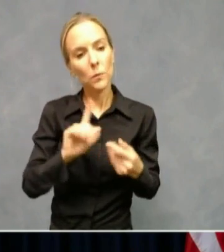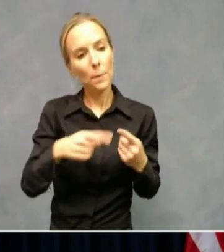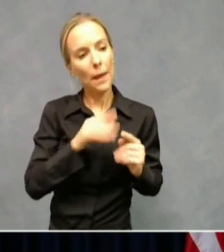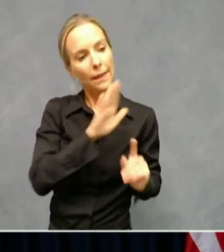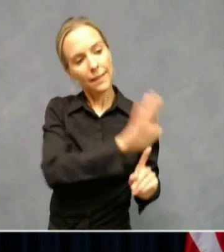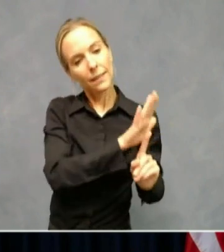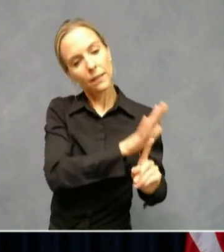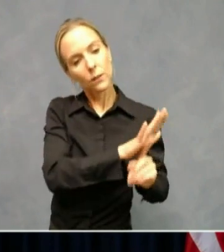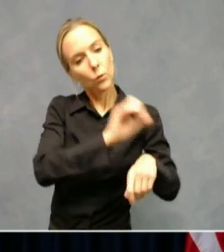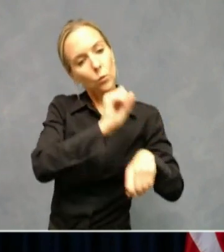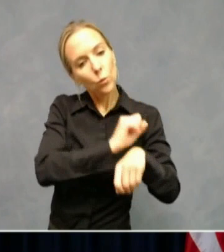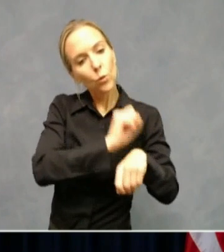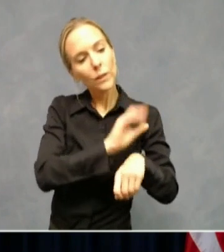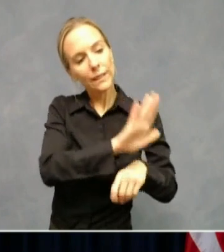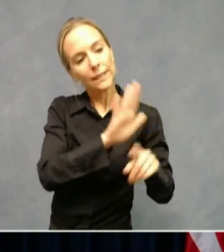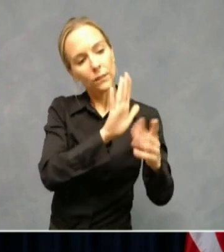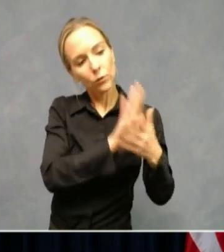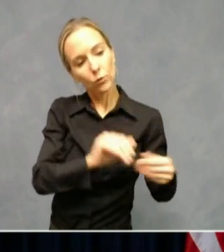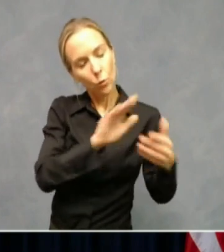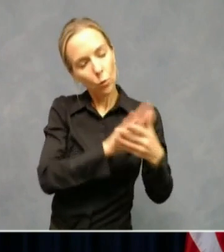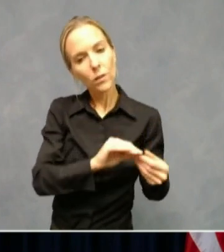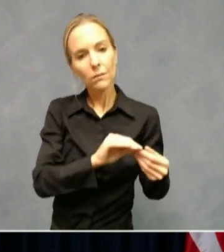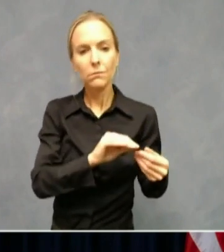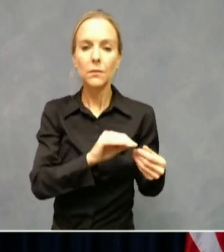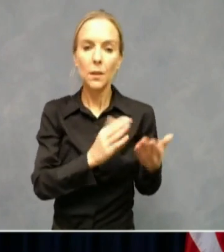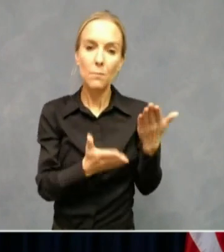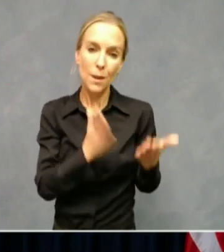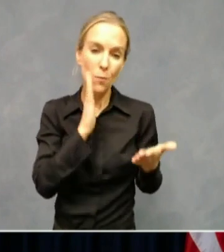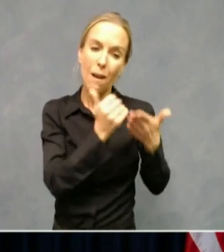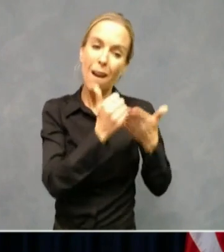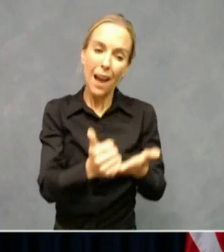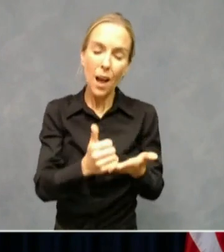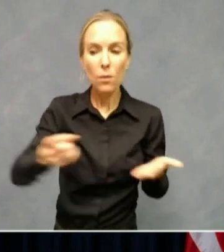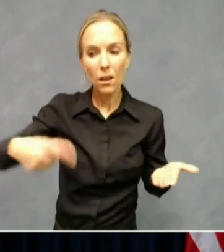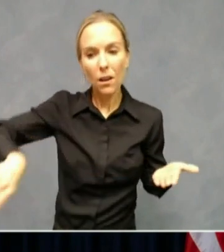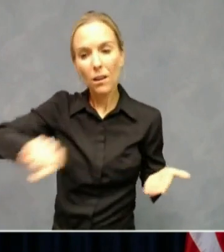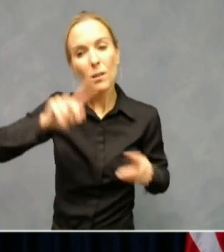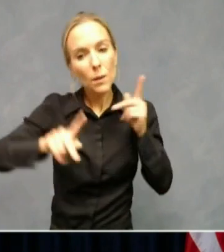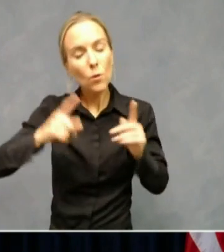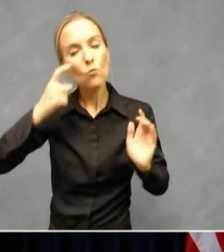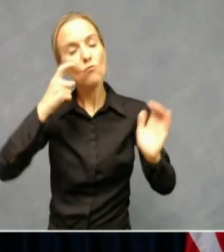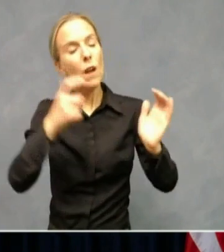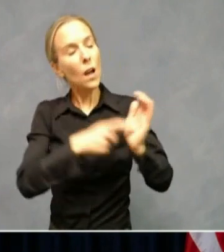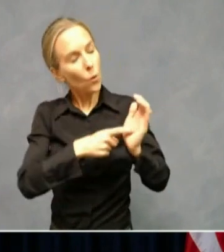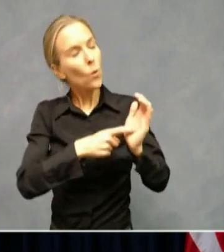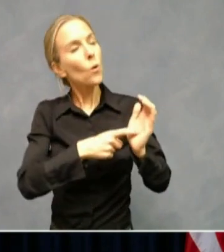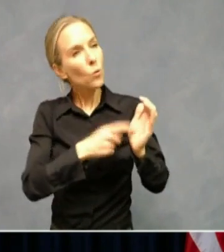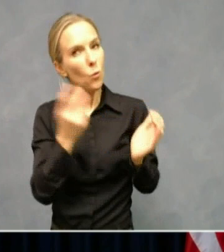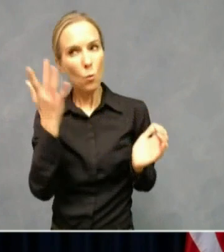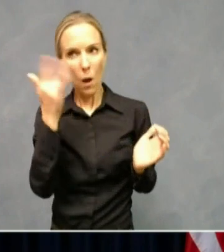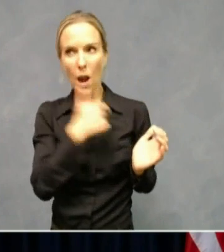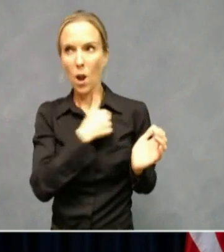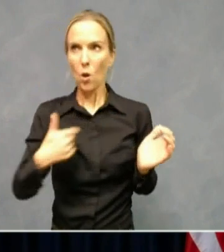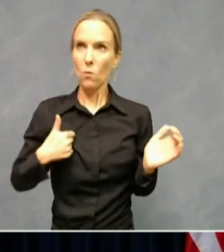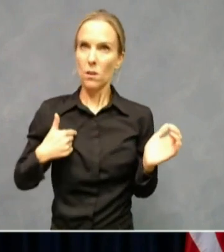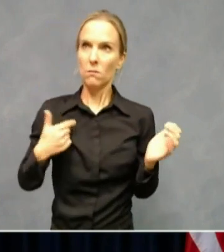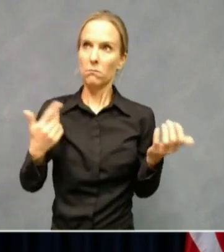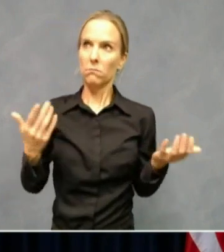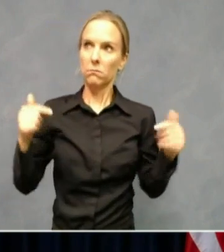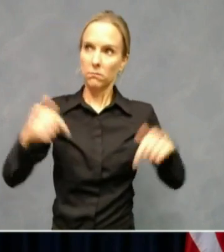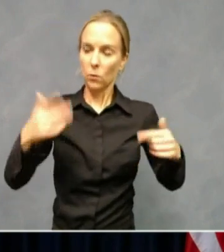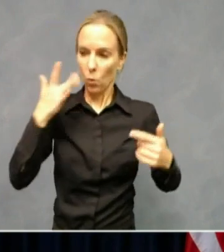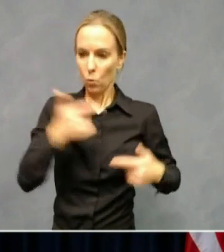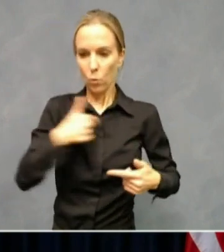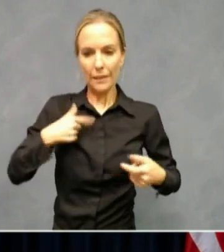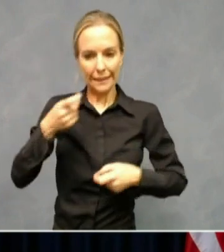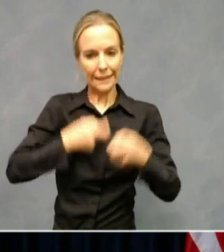story that maybe would help other people recognize, again, what we are dealing with. Let's light our homes